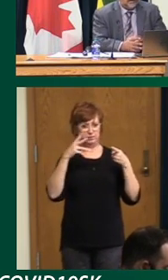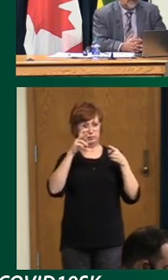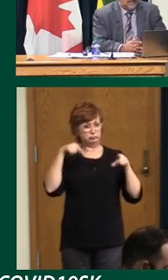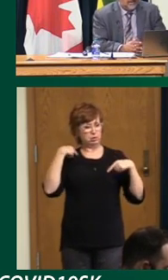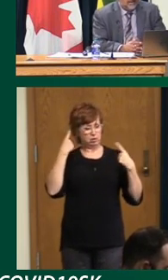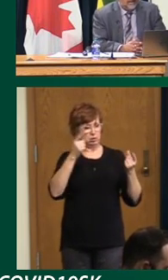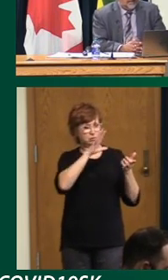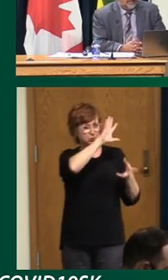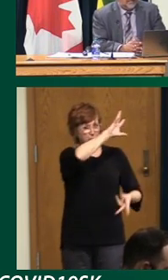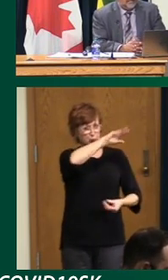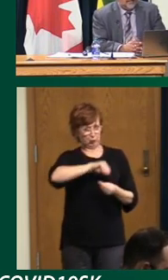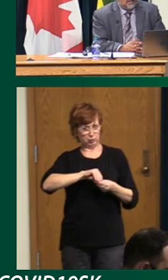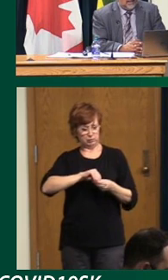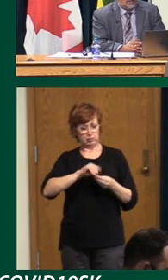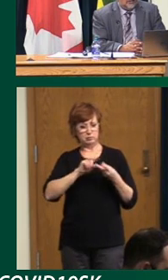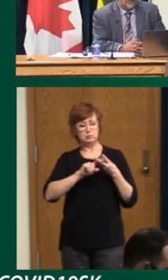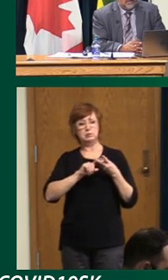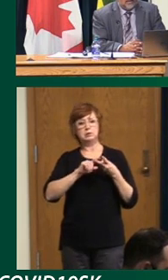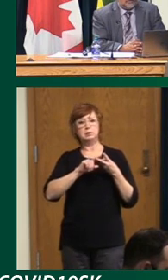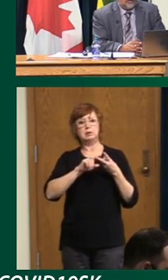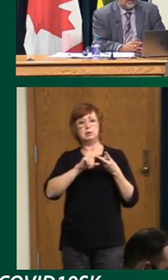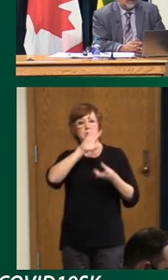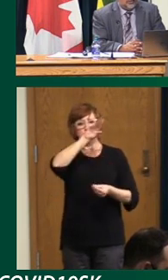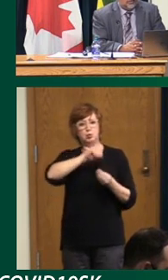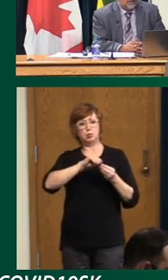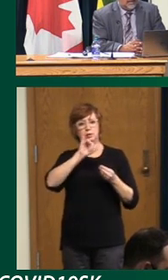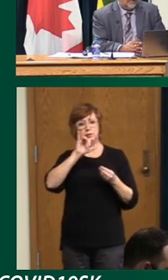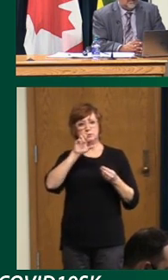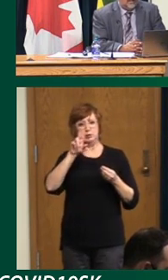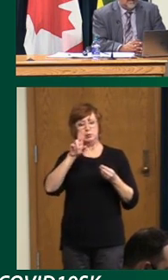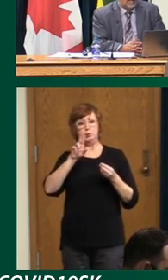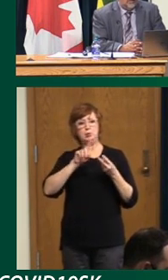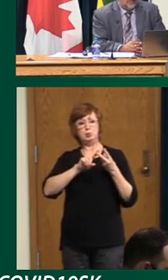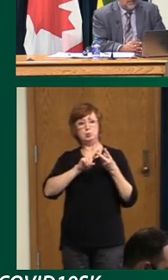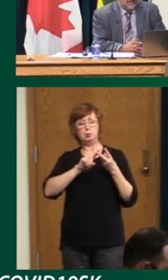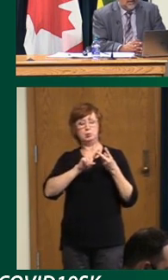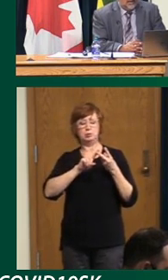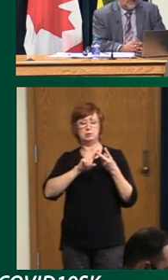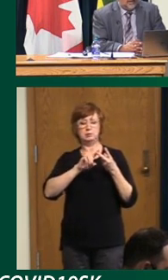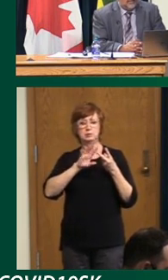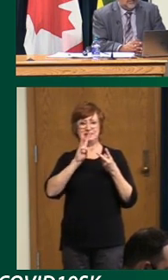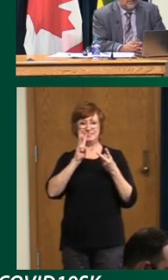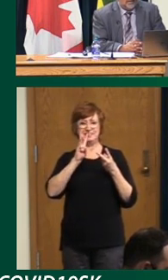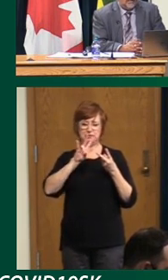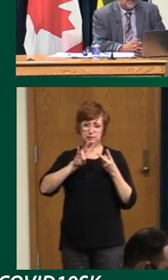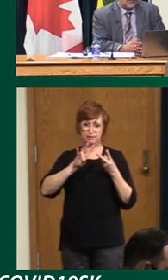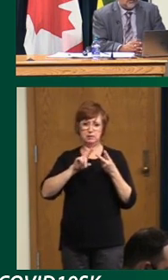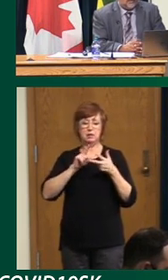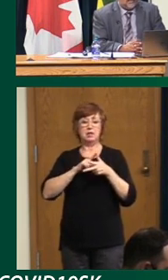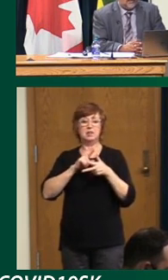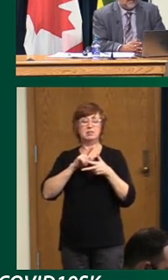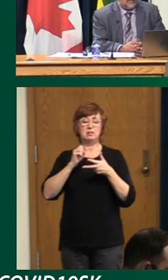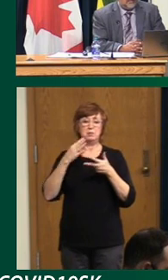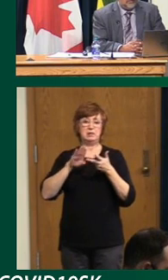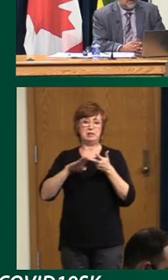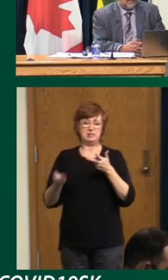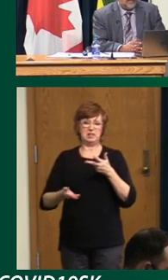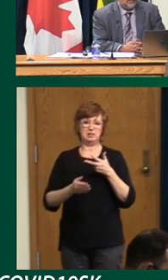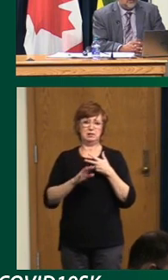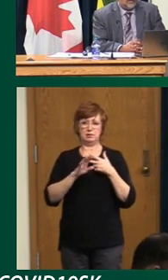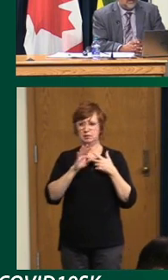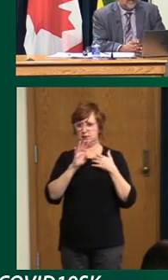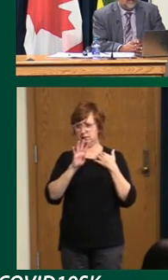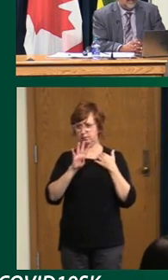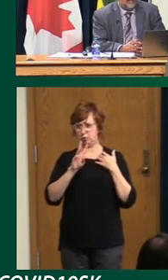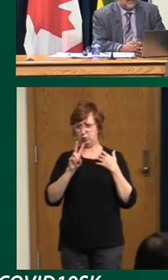right through the pandemic, 67 in ICU, and unfortunately 32 deaths. And if you look at age ranges, we've had 6 hospitalizations and 1